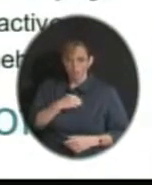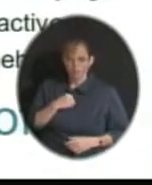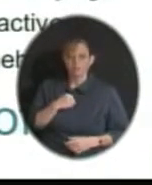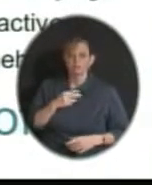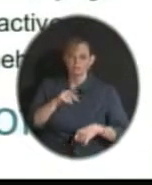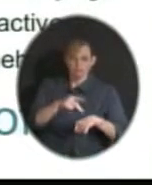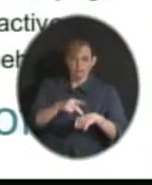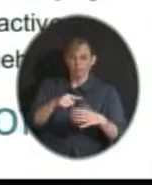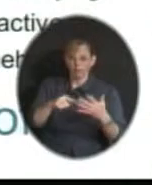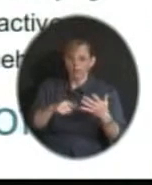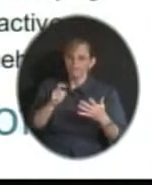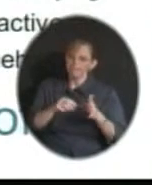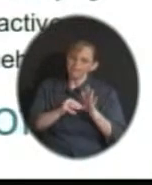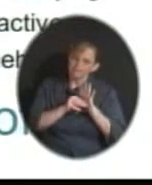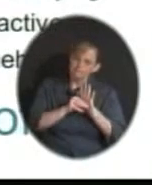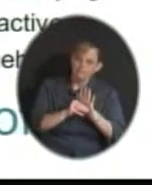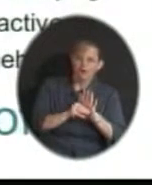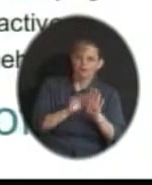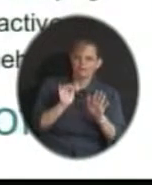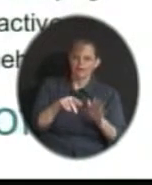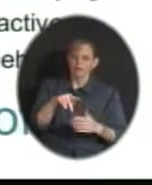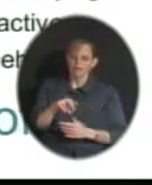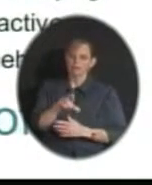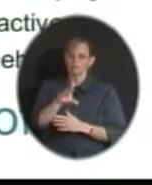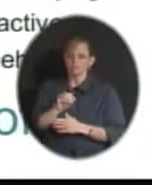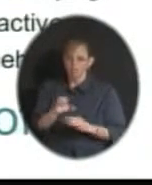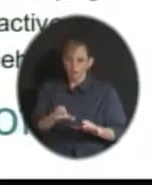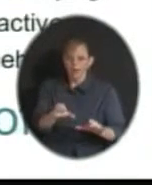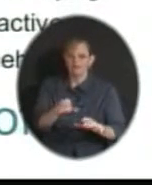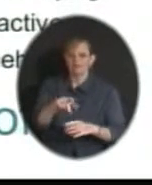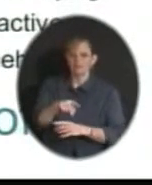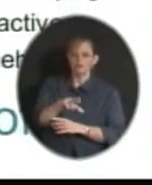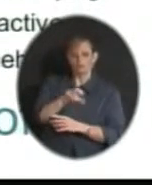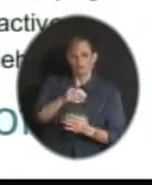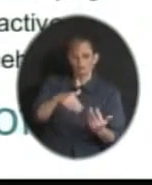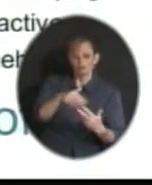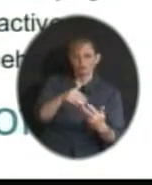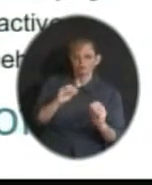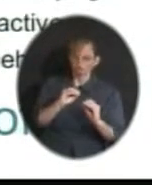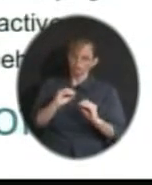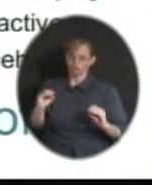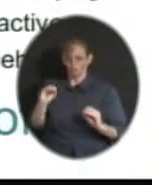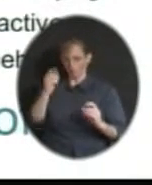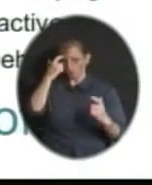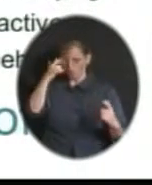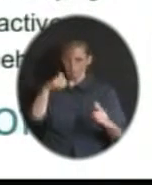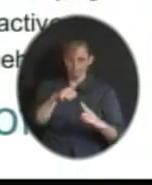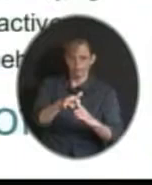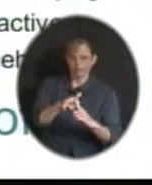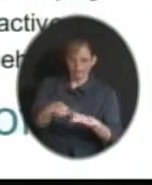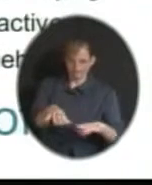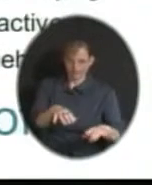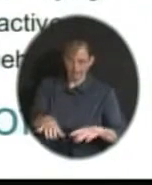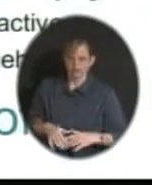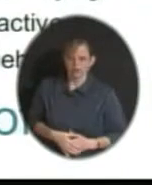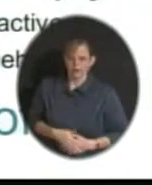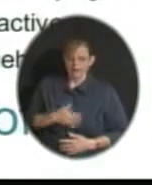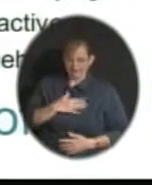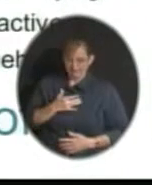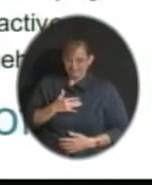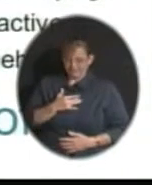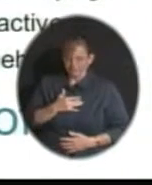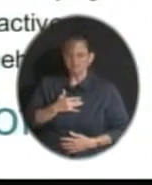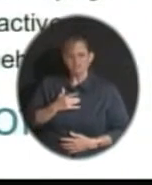to be models of this real proactive, pro-social, no bullying behavior. And my sense is, and I feel